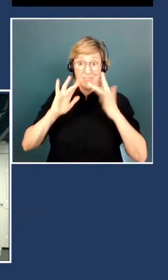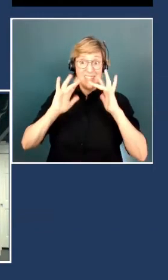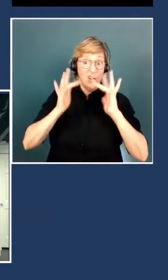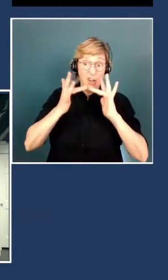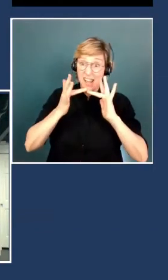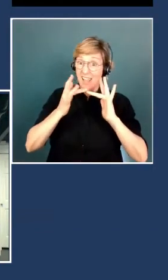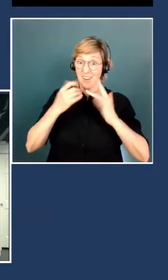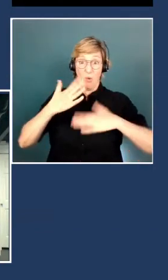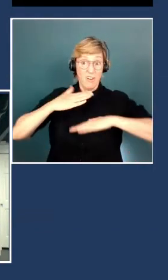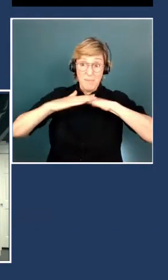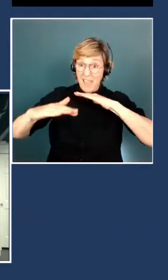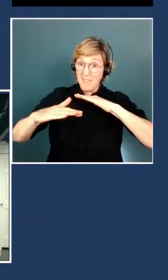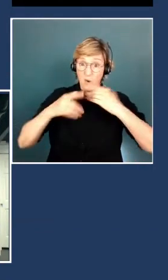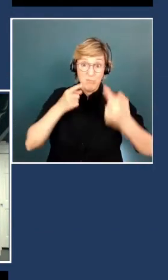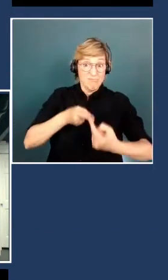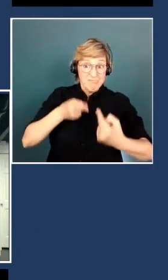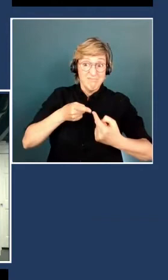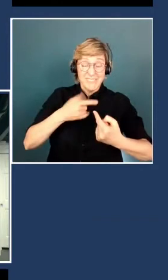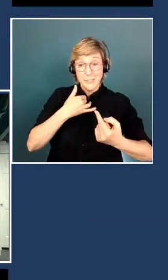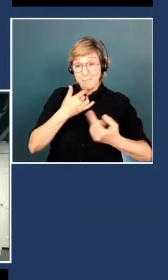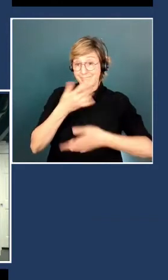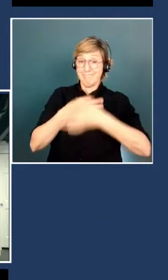platform. So it's okay if that happens.